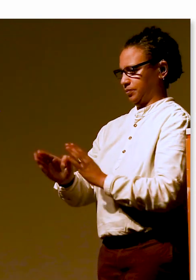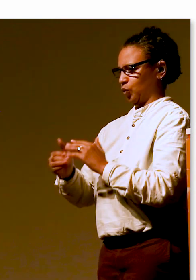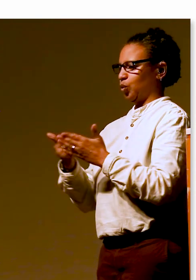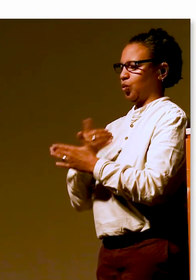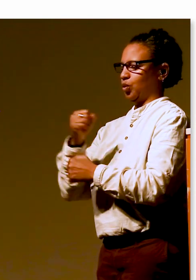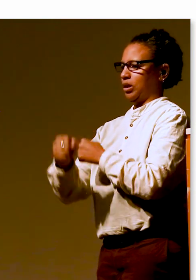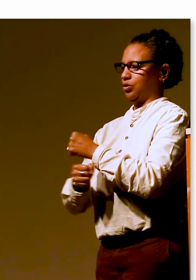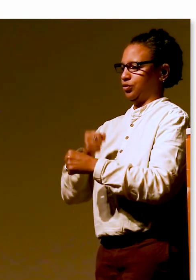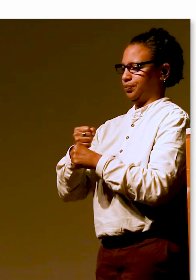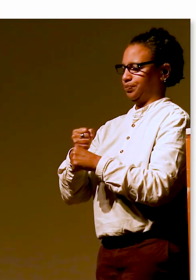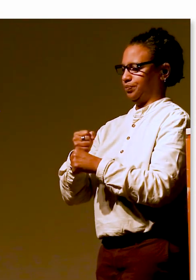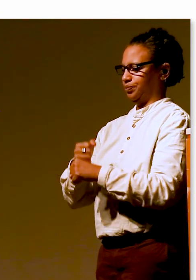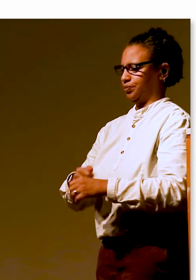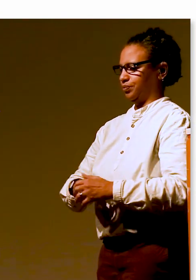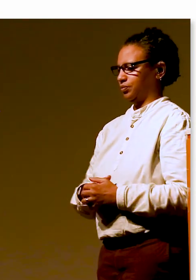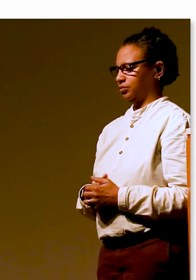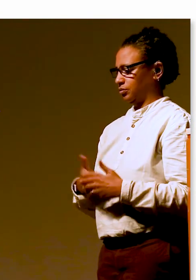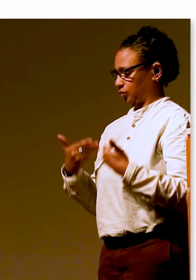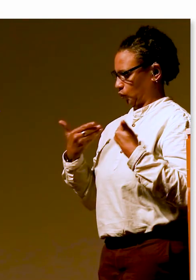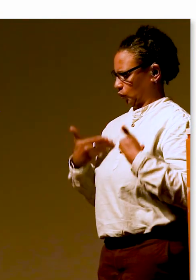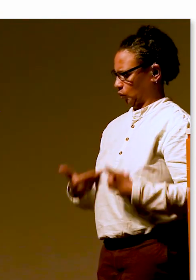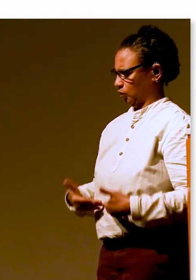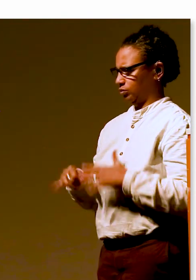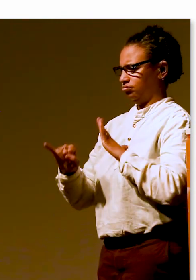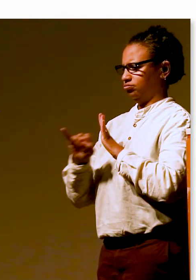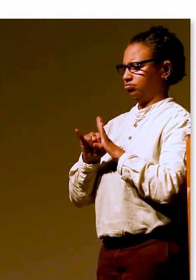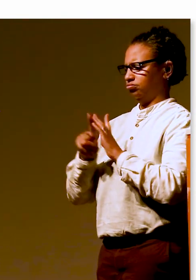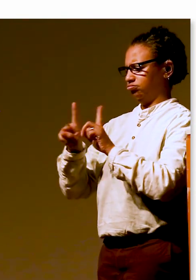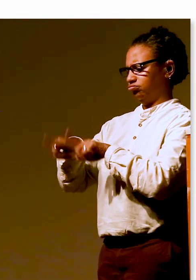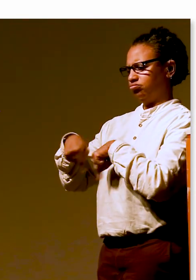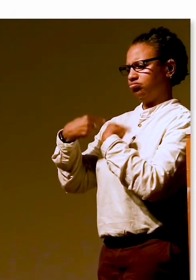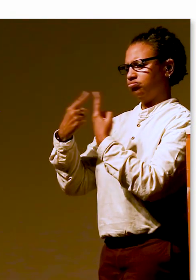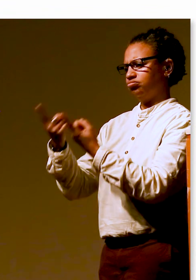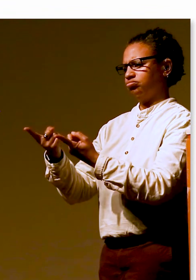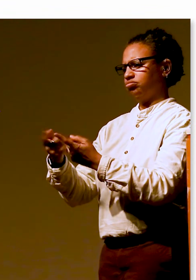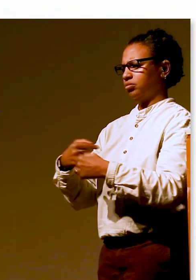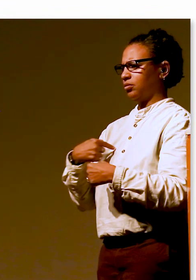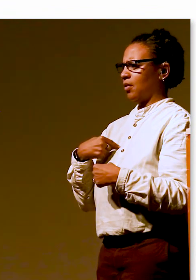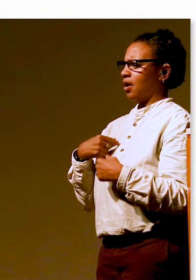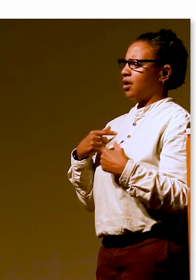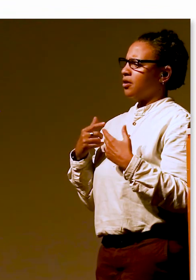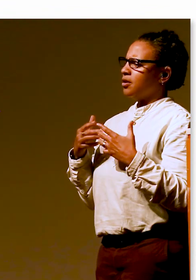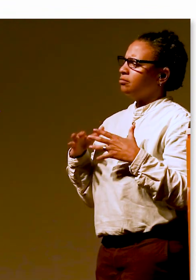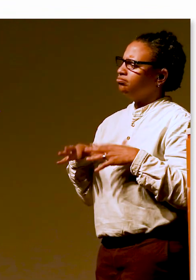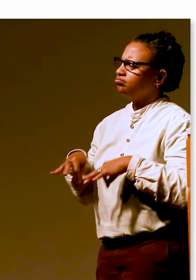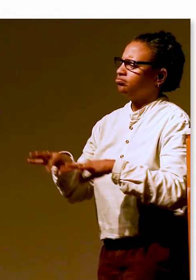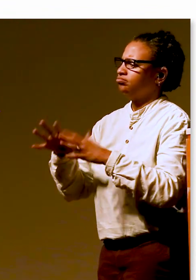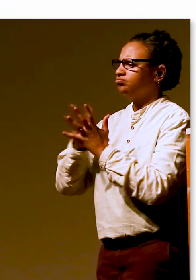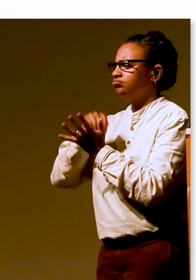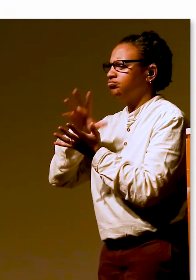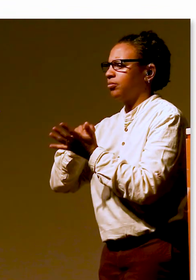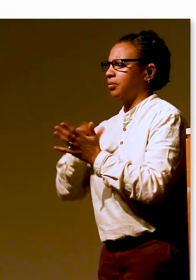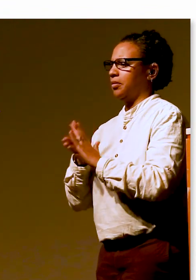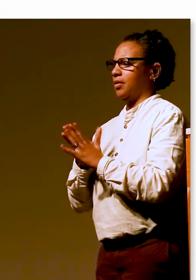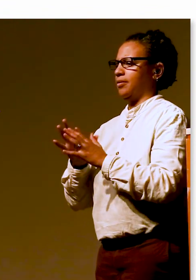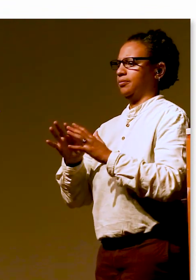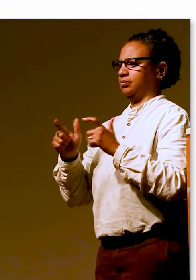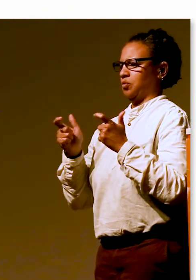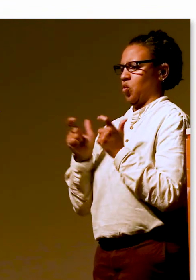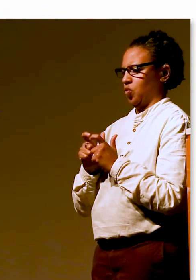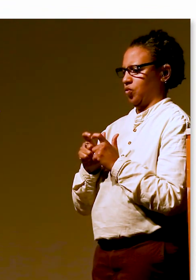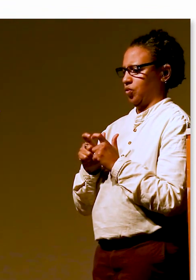and how I've been on this journey, I've learned how to be very small. I've